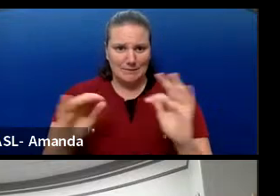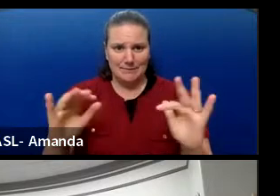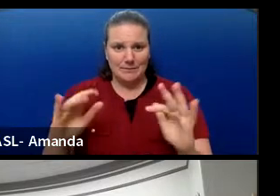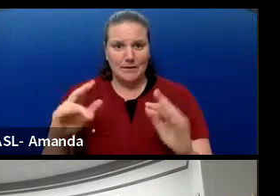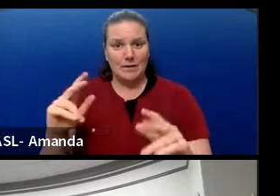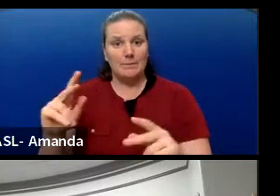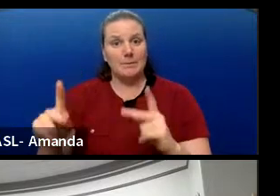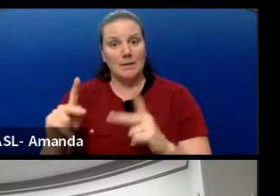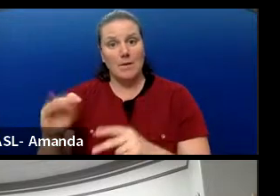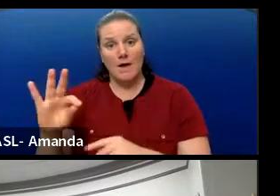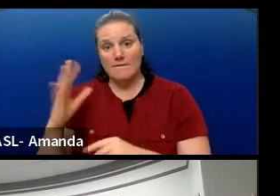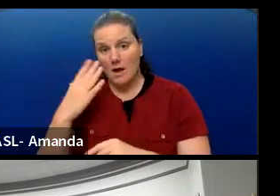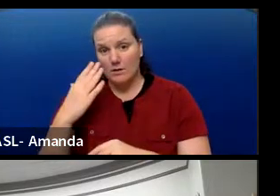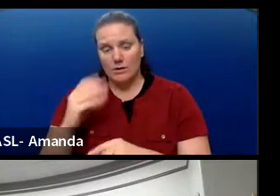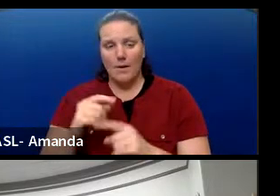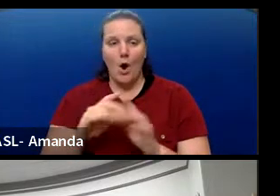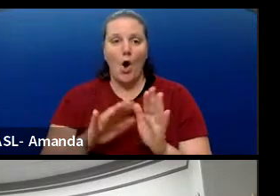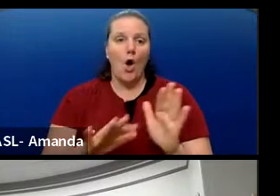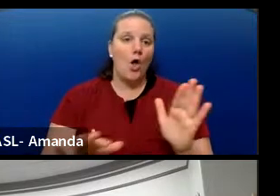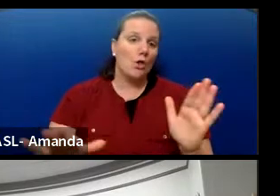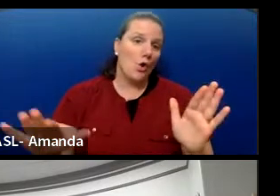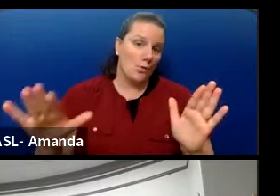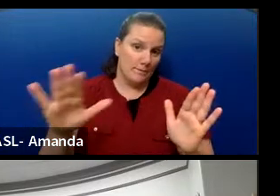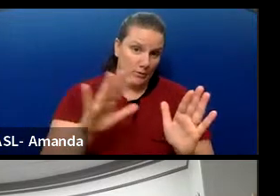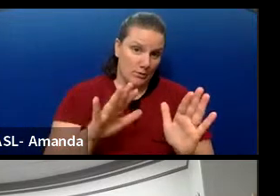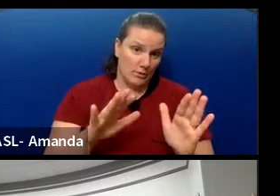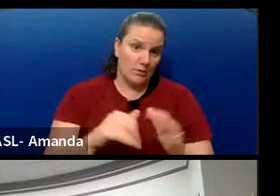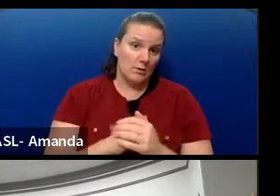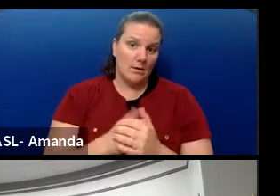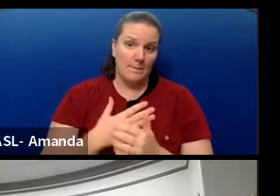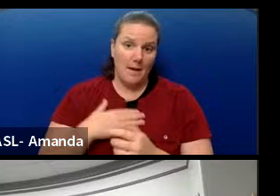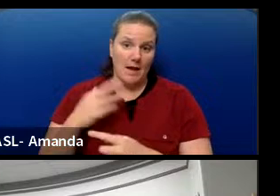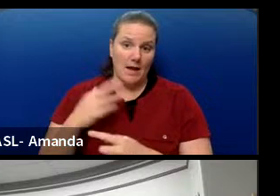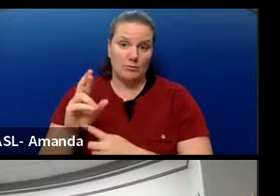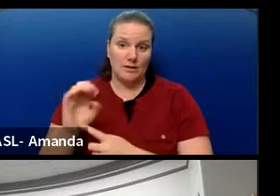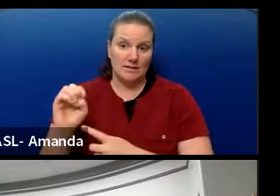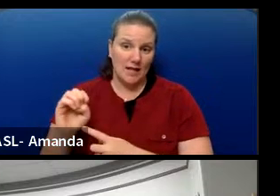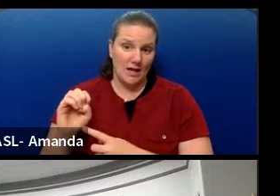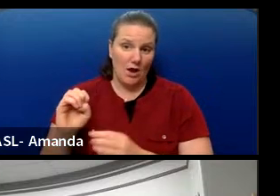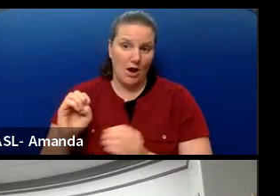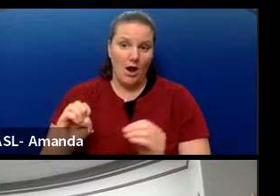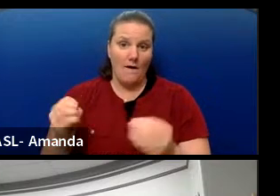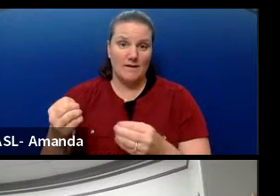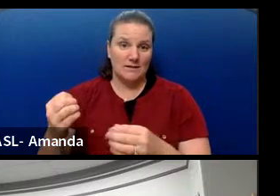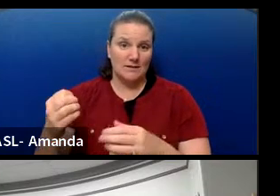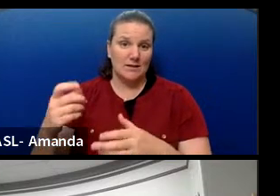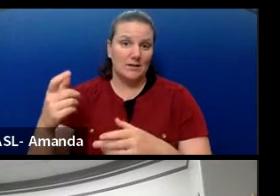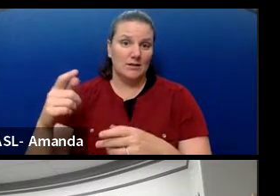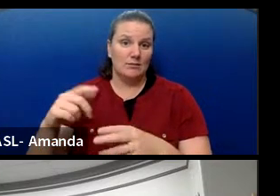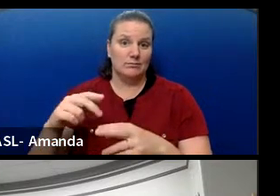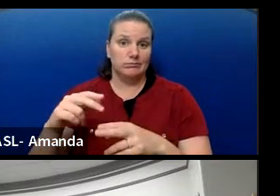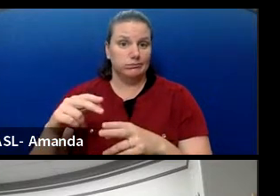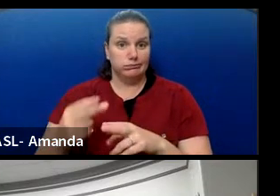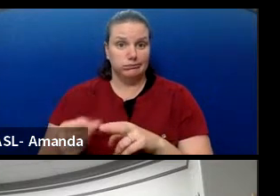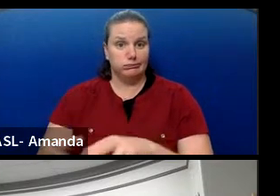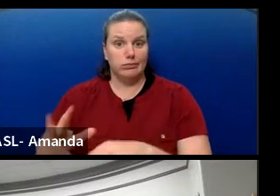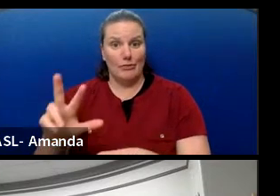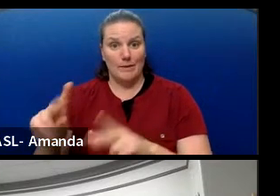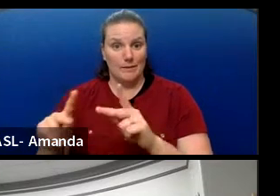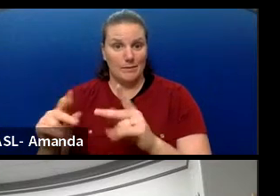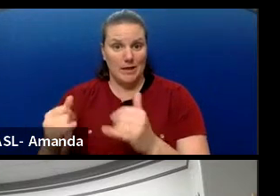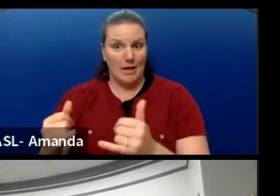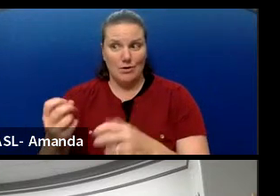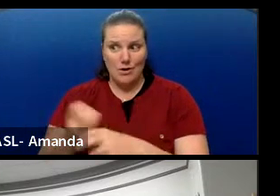of color, but across the board. And my real estate office is down like 3 folks right now. Well, and they're going to be really hard